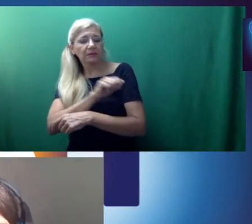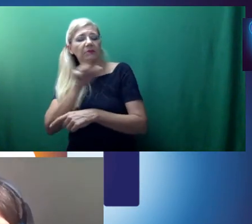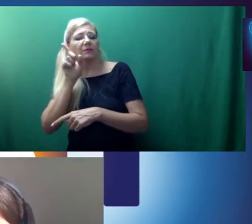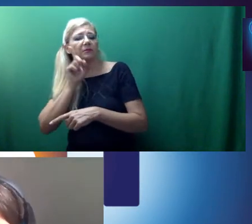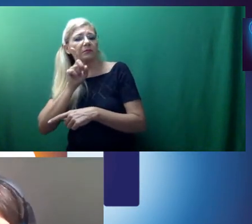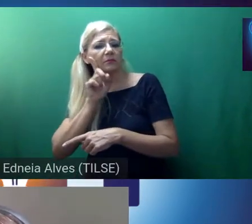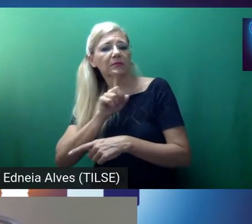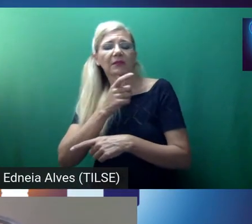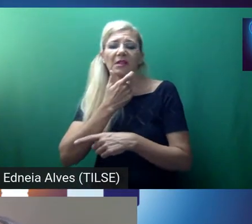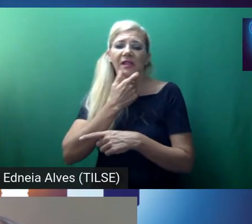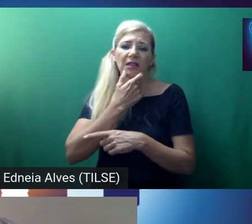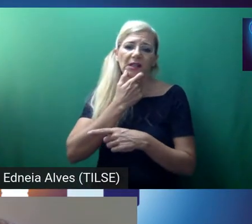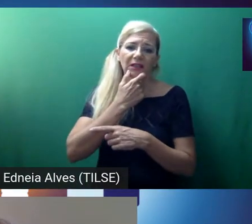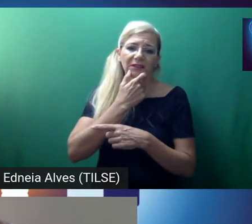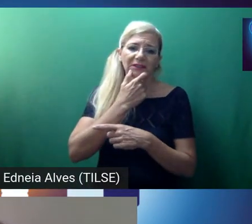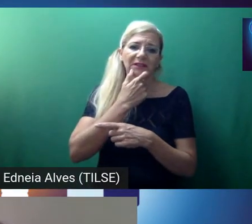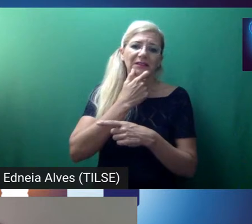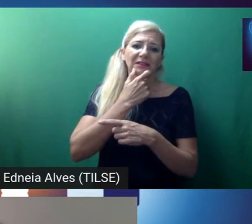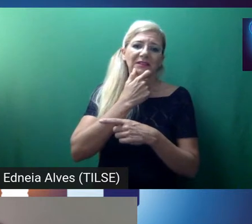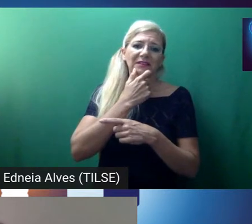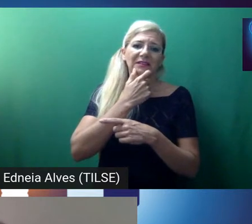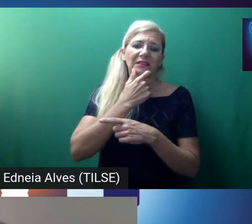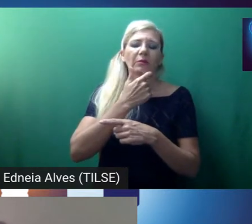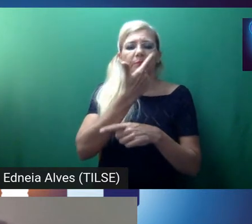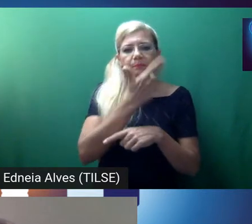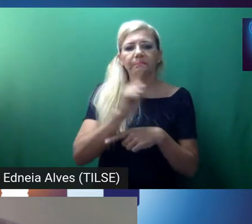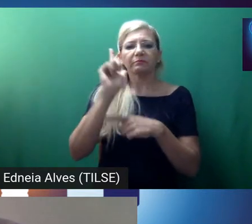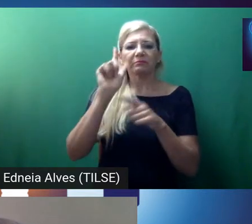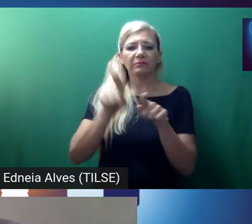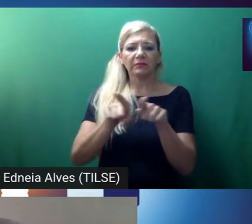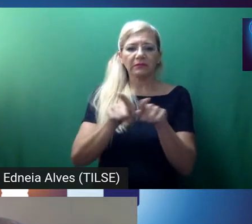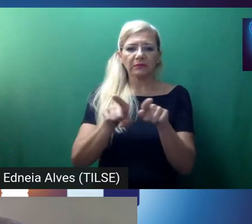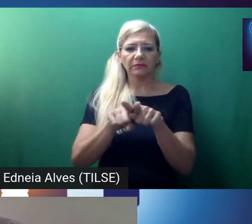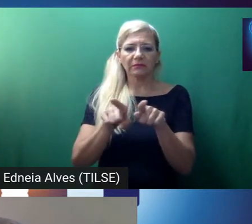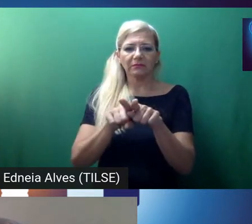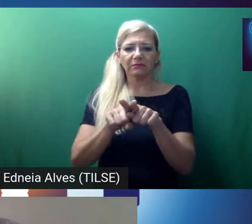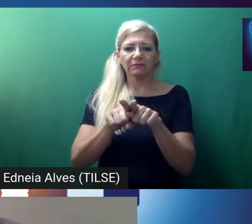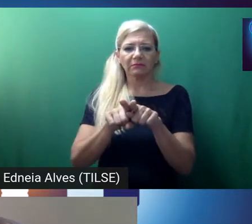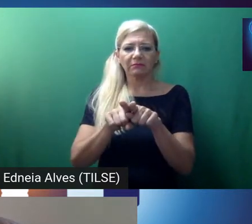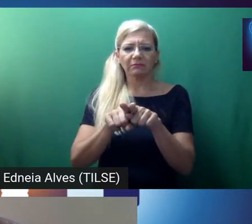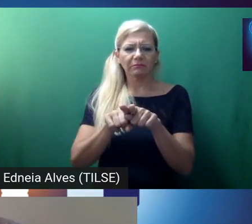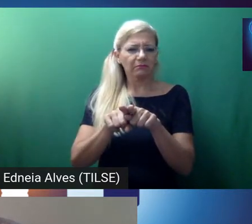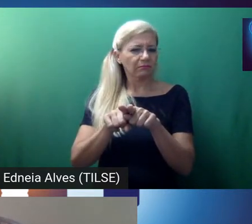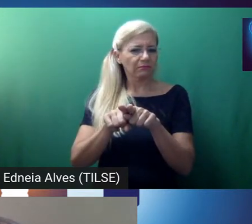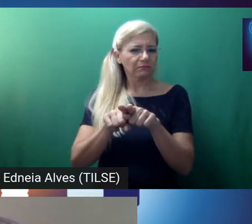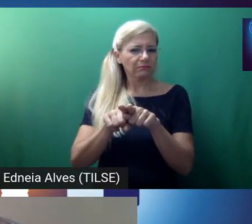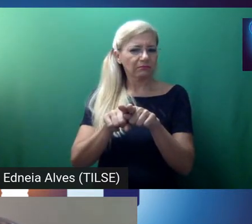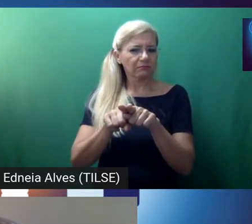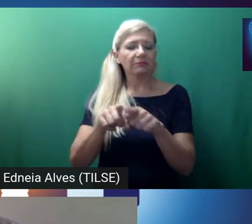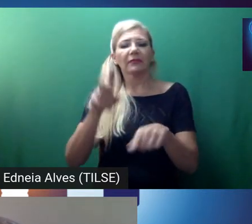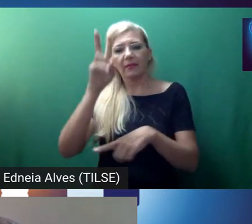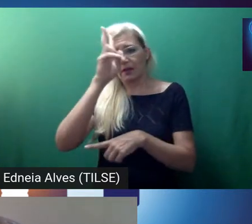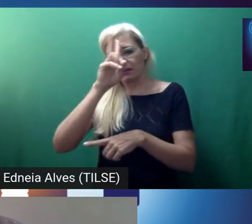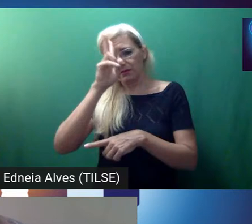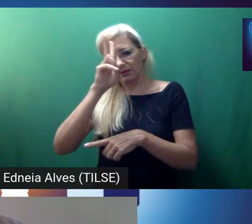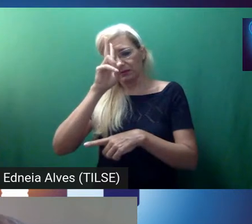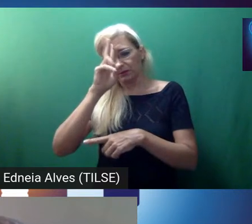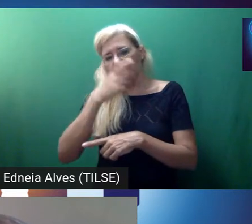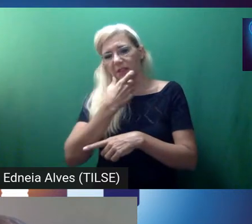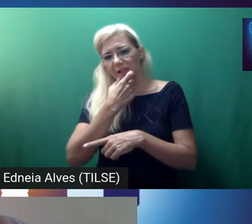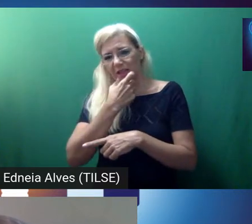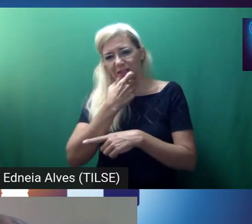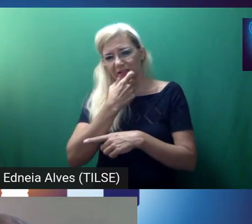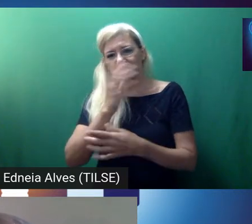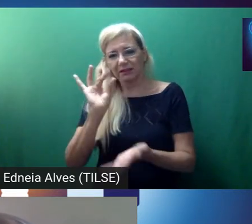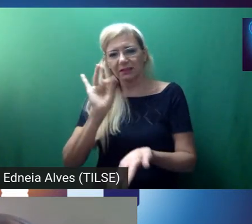is a variety of English around the world. Colin Ellis said that it should be remembered that English is actually a melding